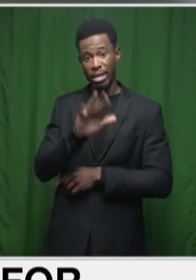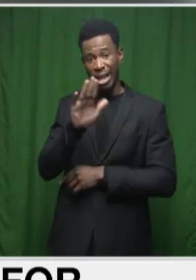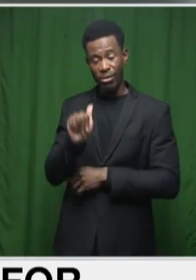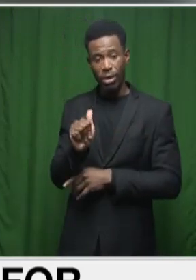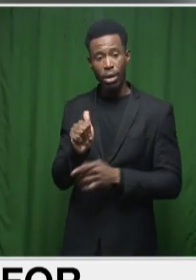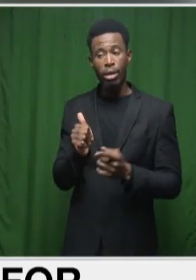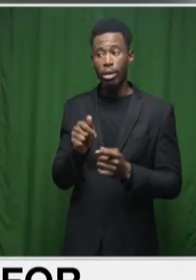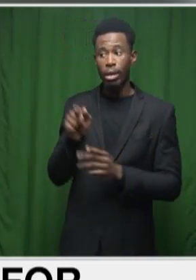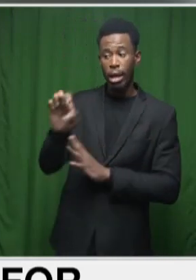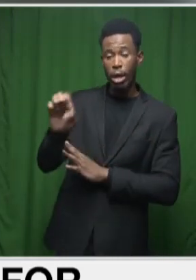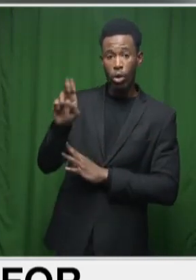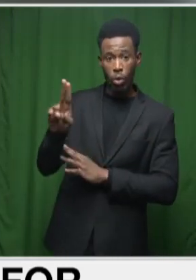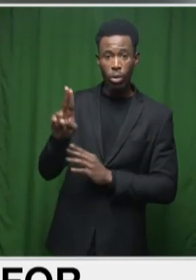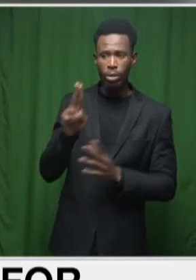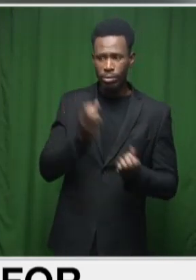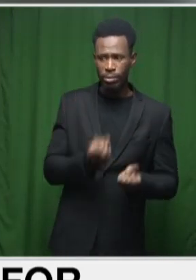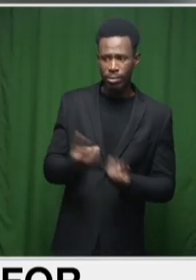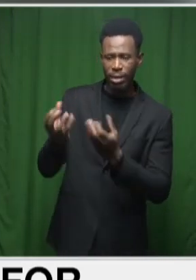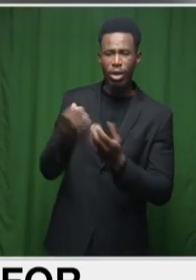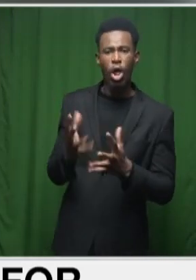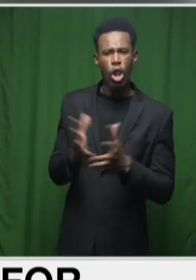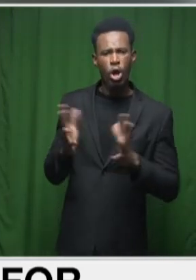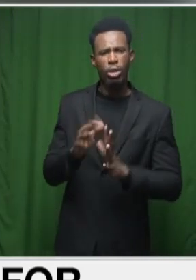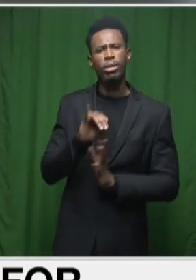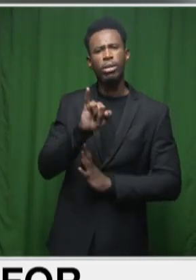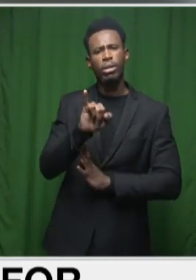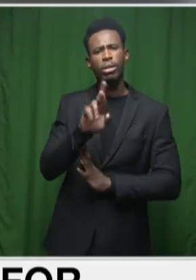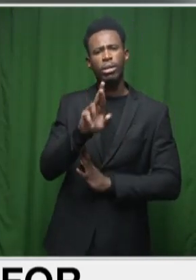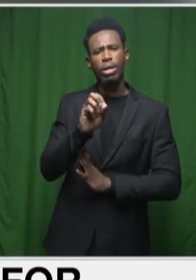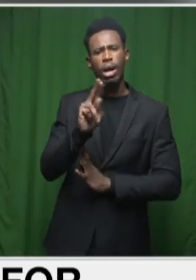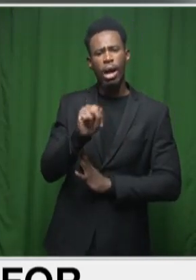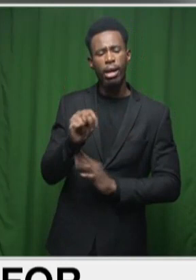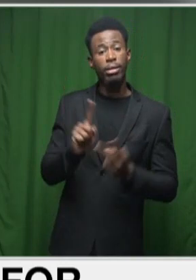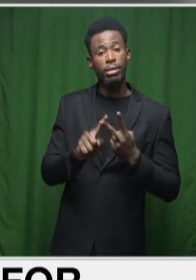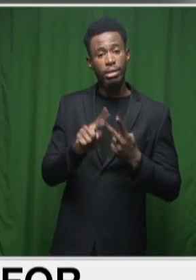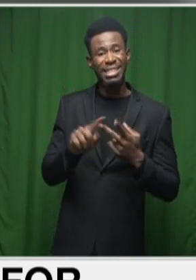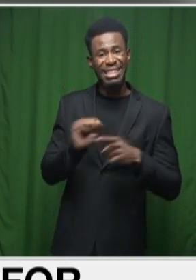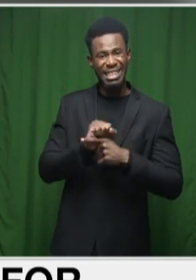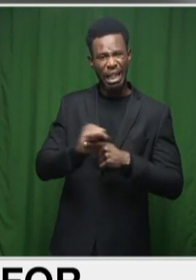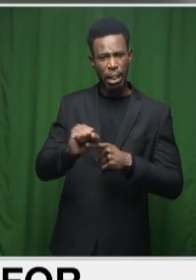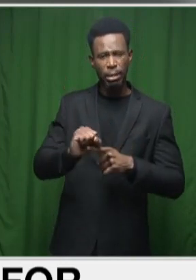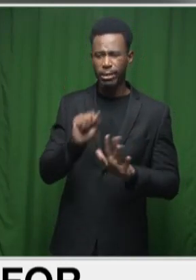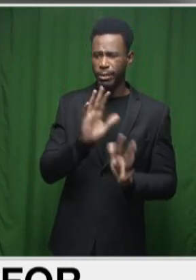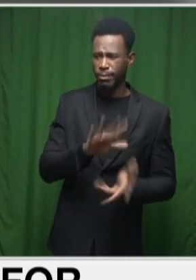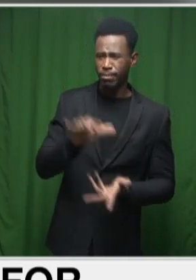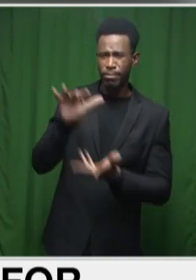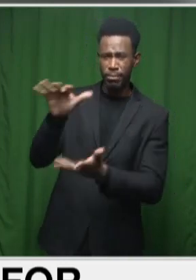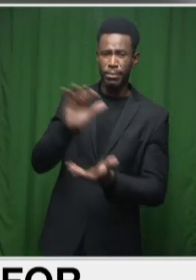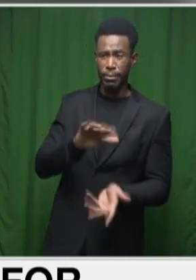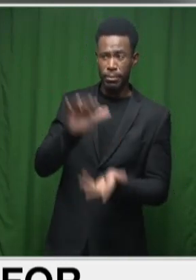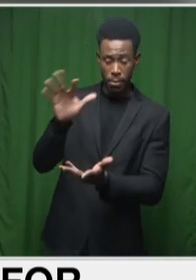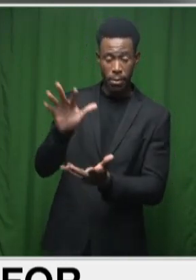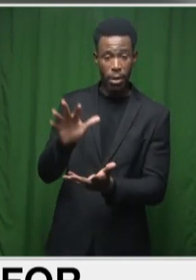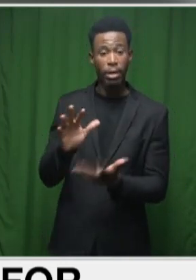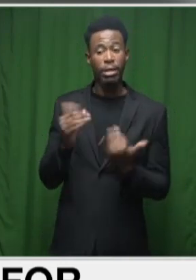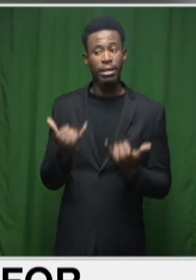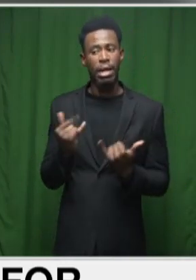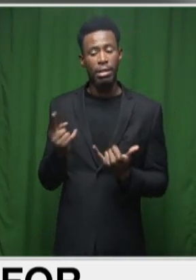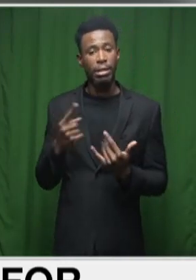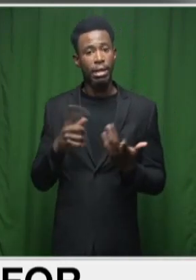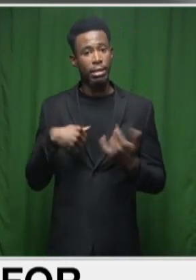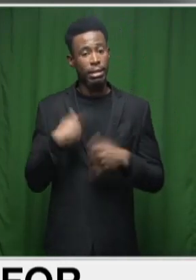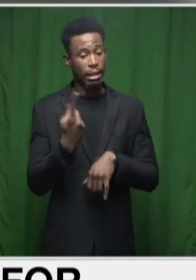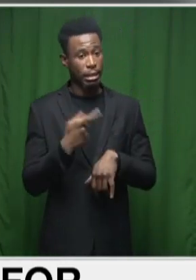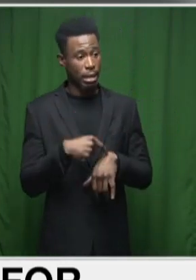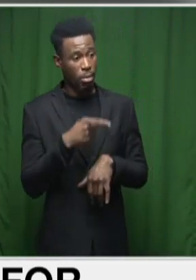to the EU. So what the CBAM requires is that next time you're going to be, importing your